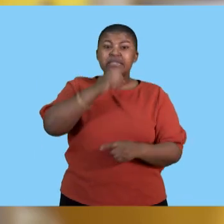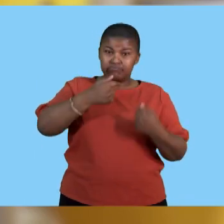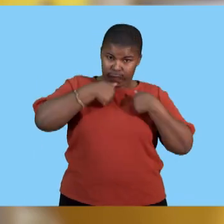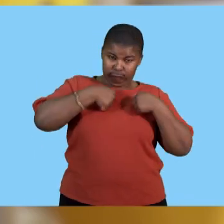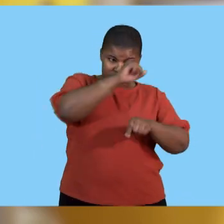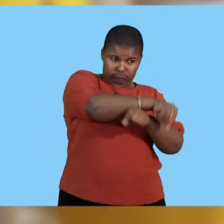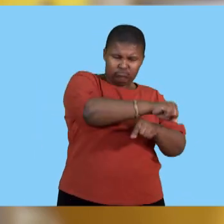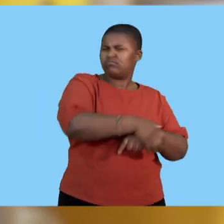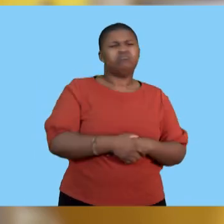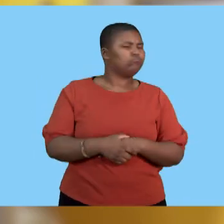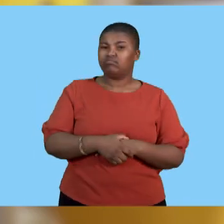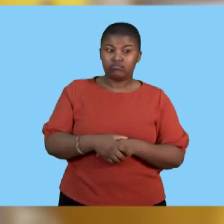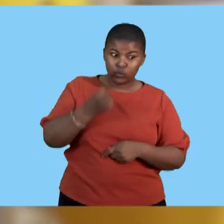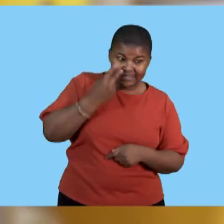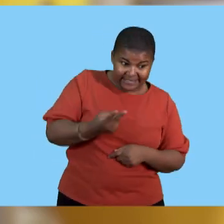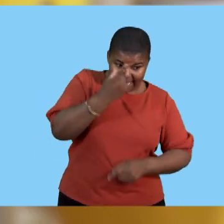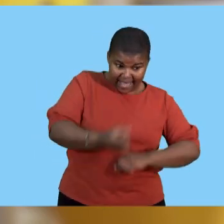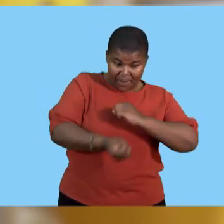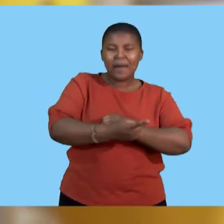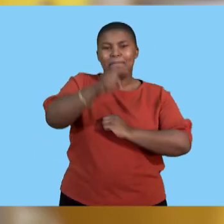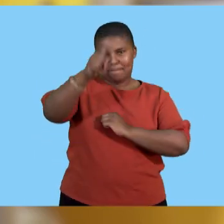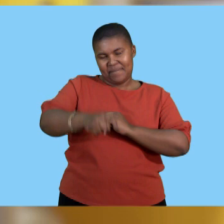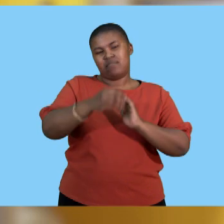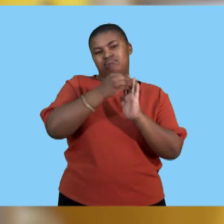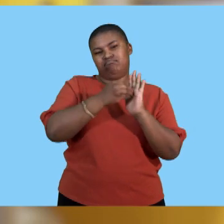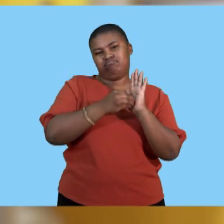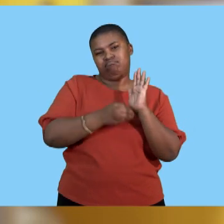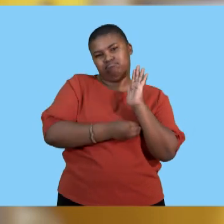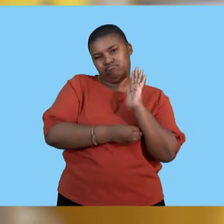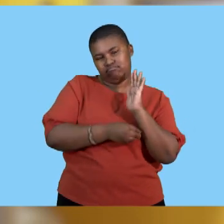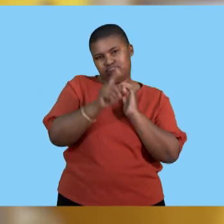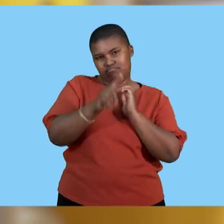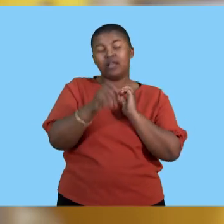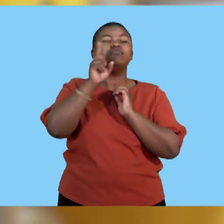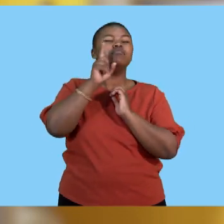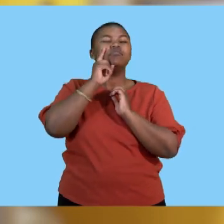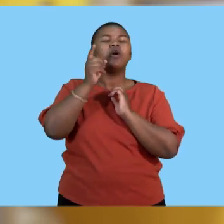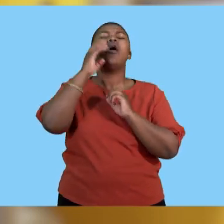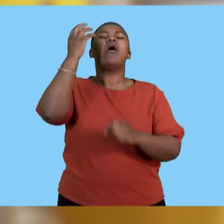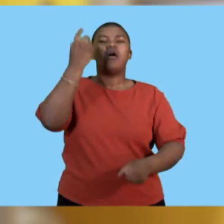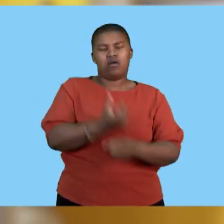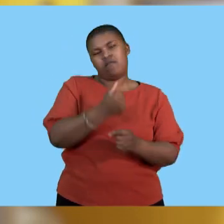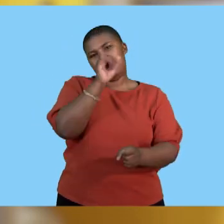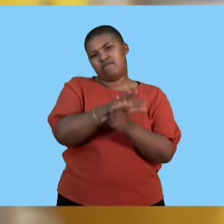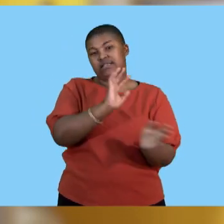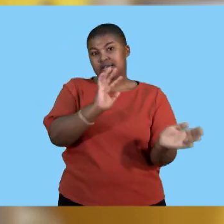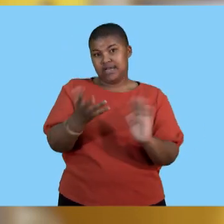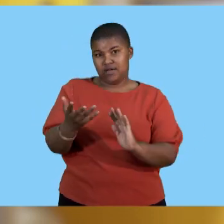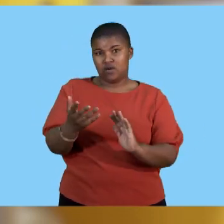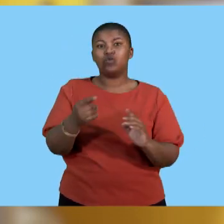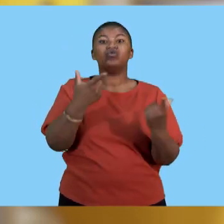it. The moment we see it, we need to record it. And you will see eventually it will have an effect when we do our trading